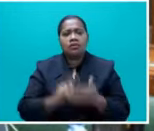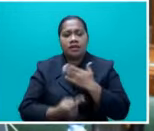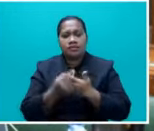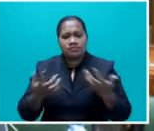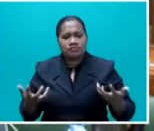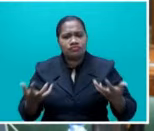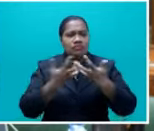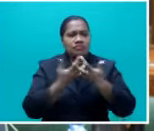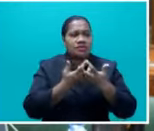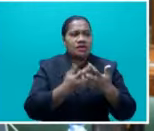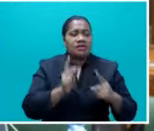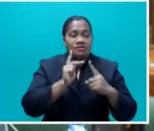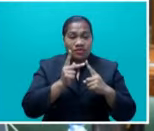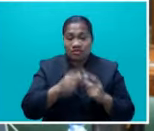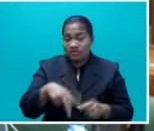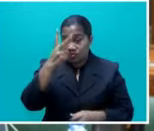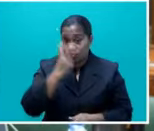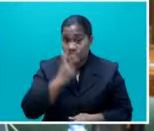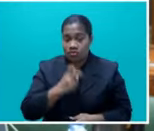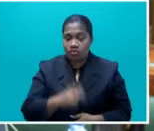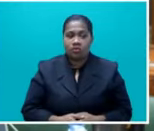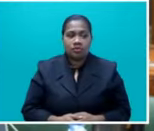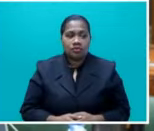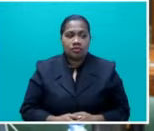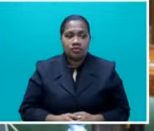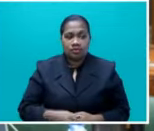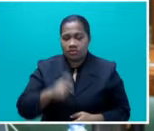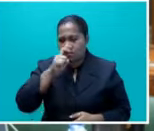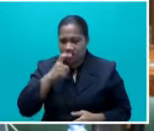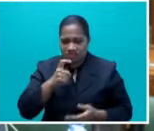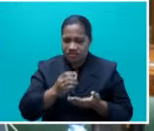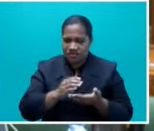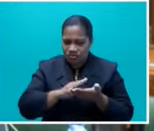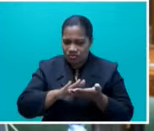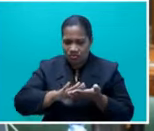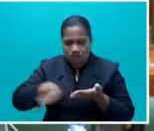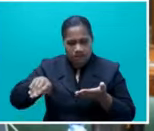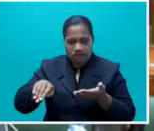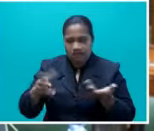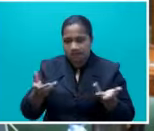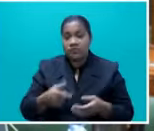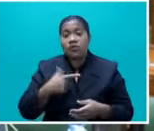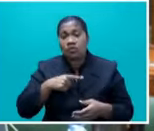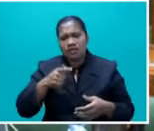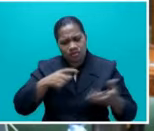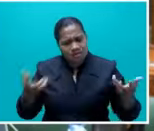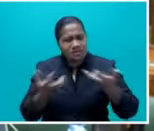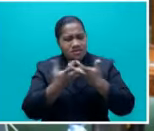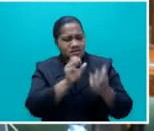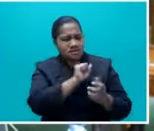of old cared not to remove it at all. Why? Because it suits their purpose